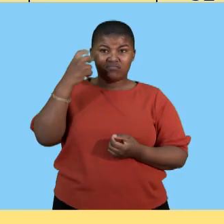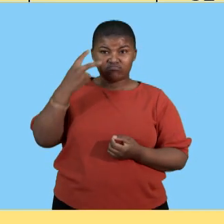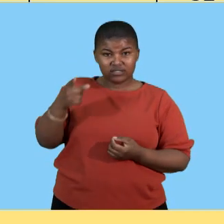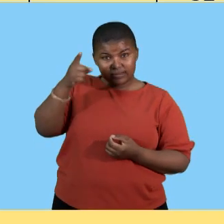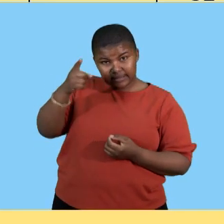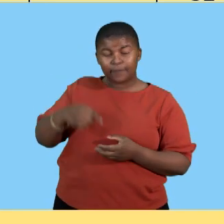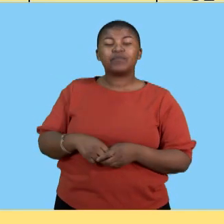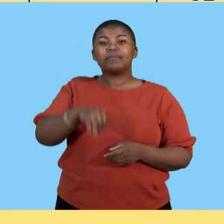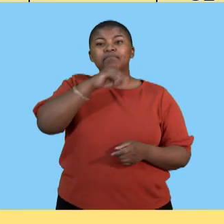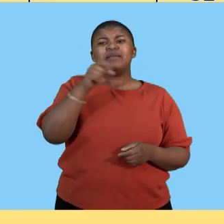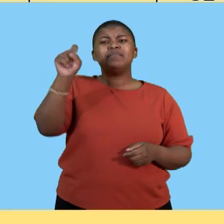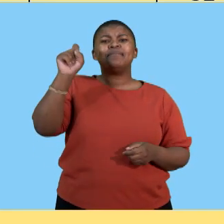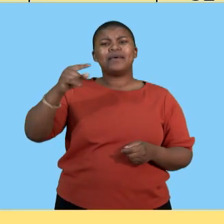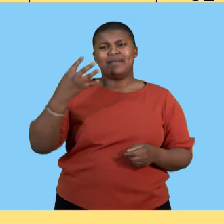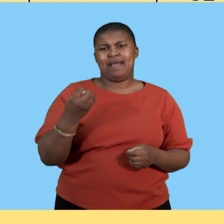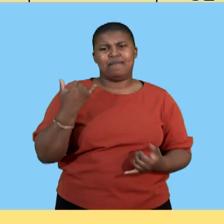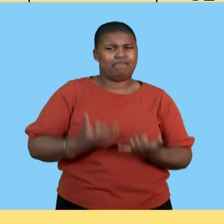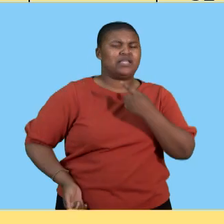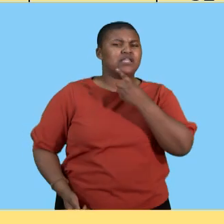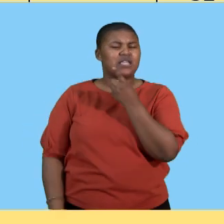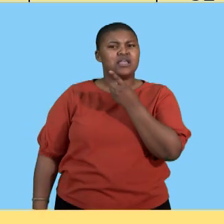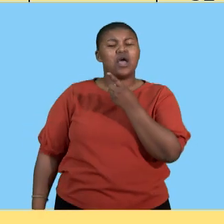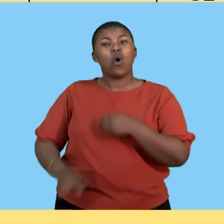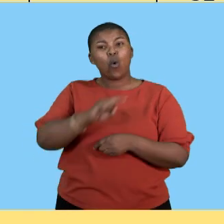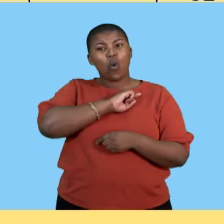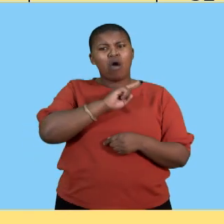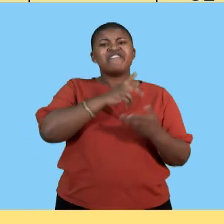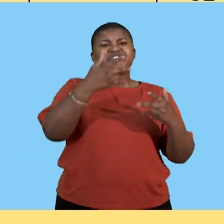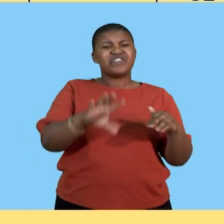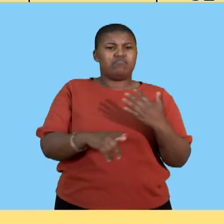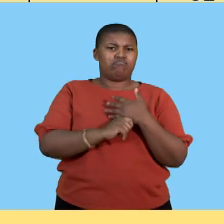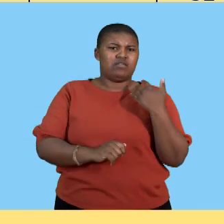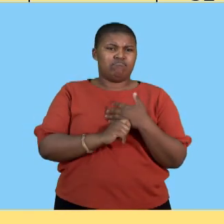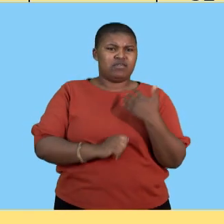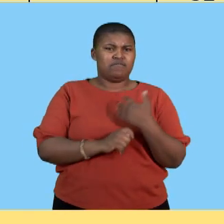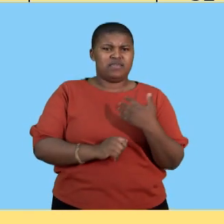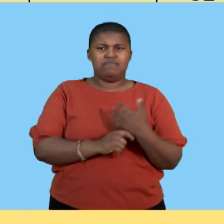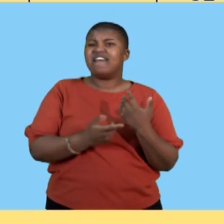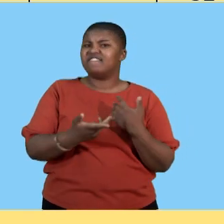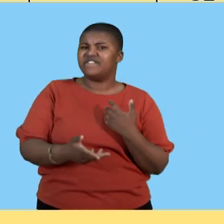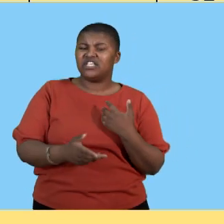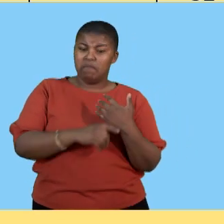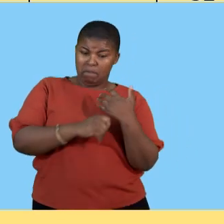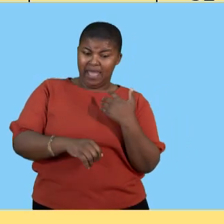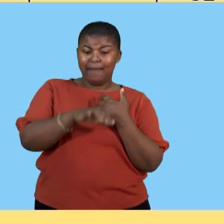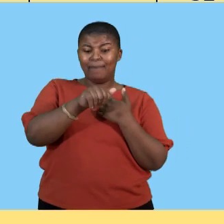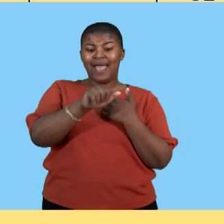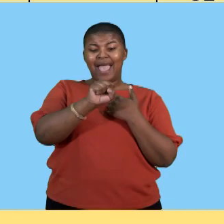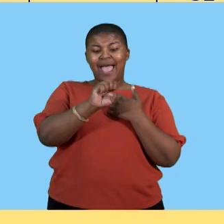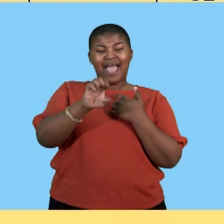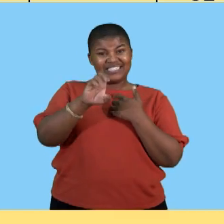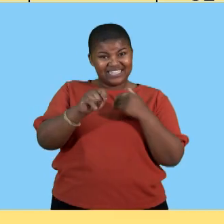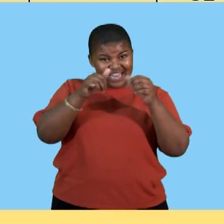656,600. This amount is incorrect because we have debited. When we debit an asset account, we are